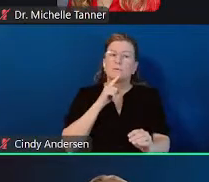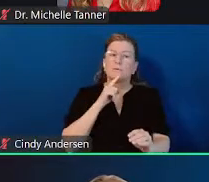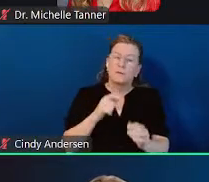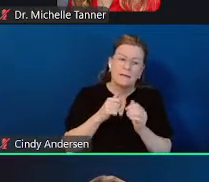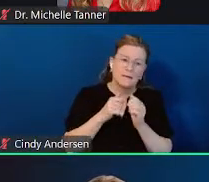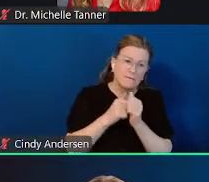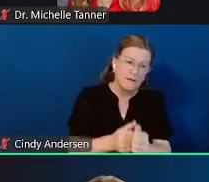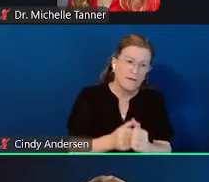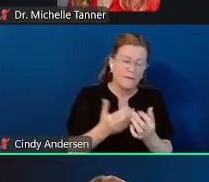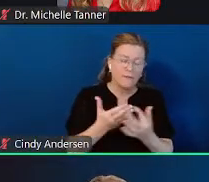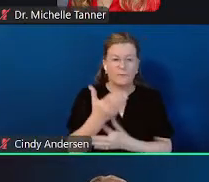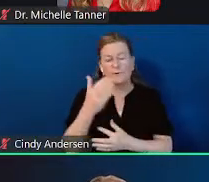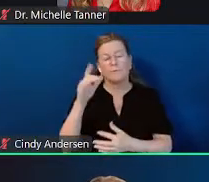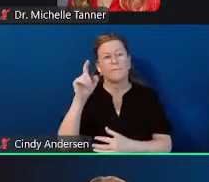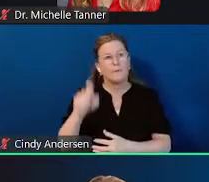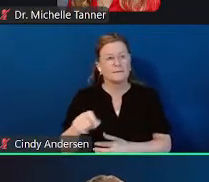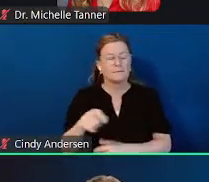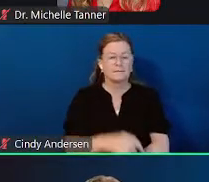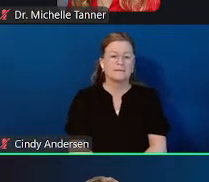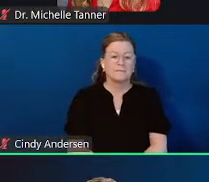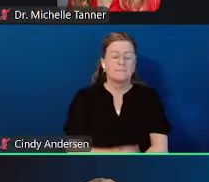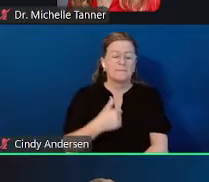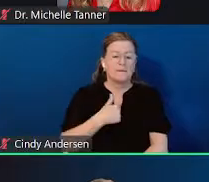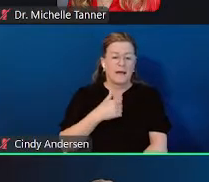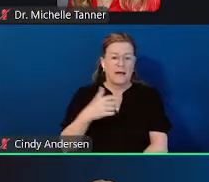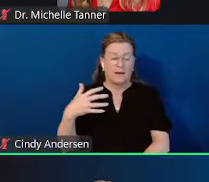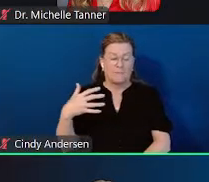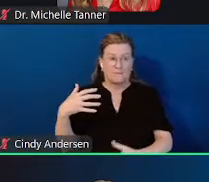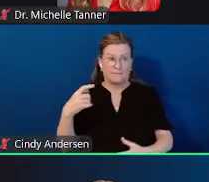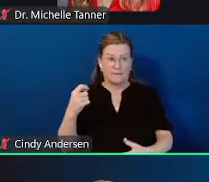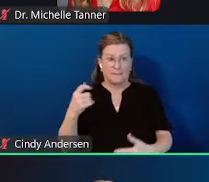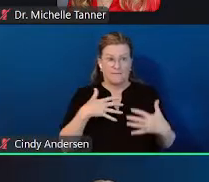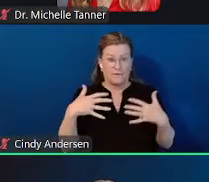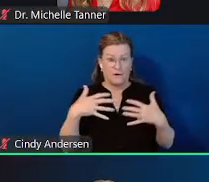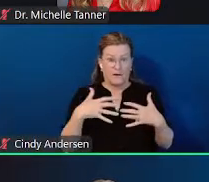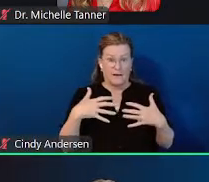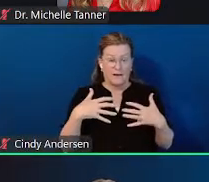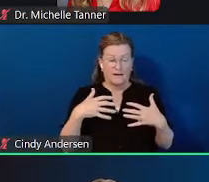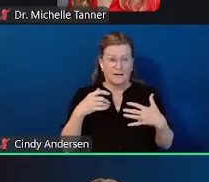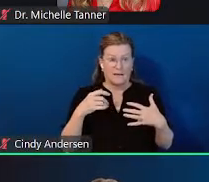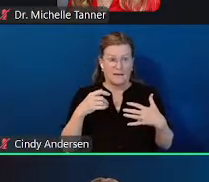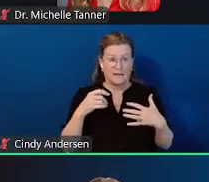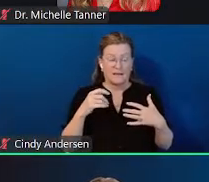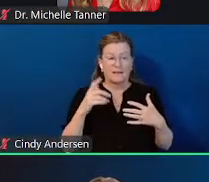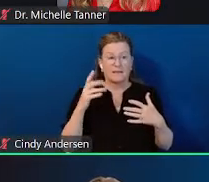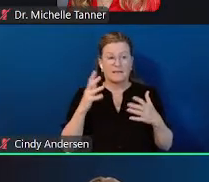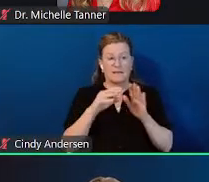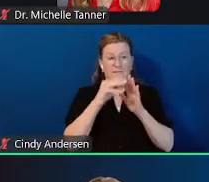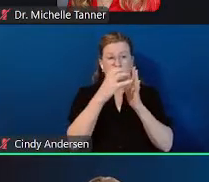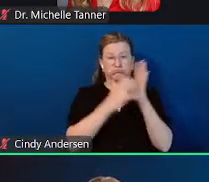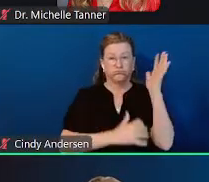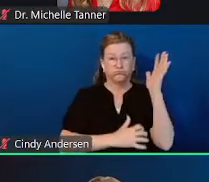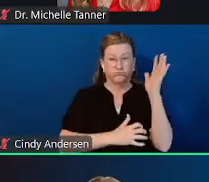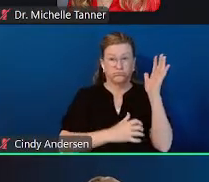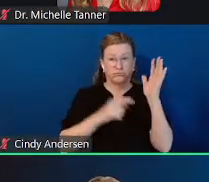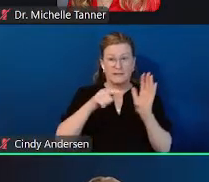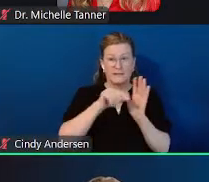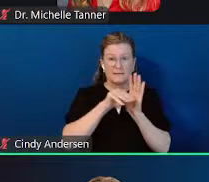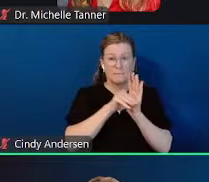be implemented with fidelity. And I fear the expansiveness of this particular